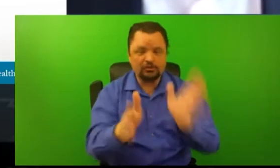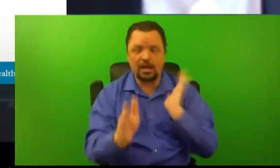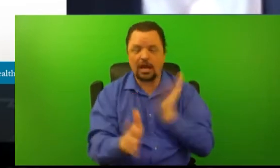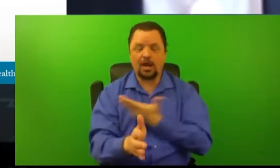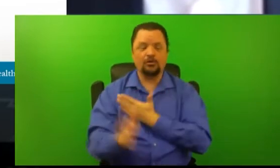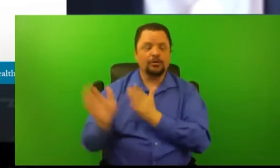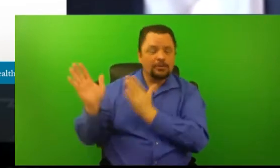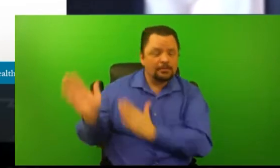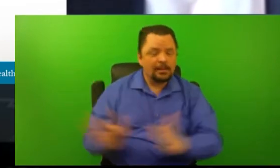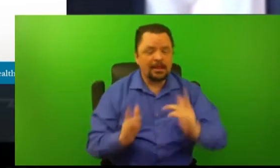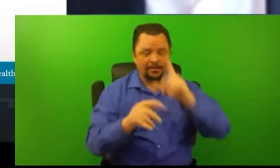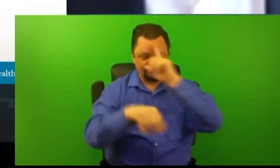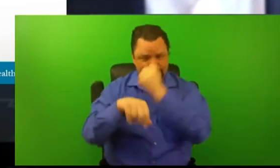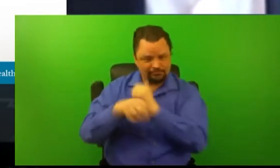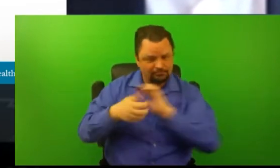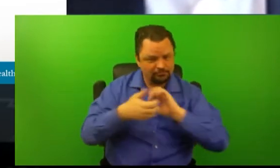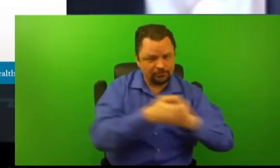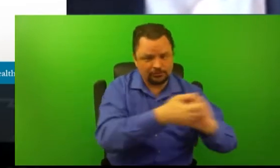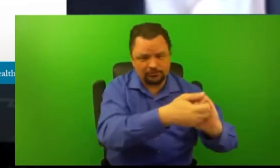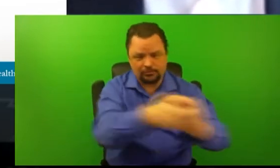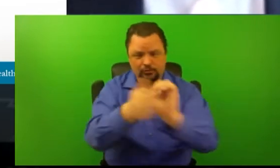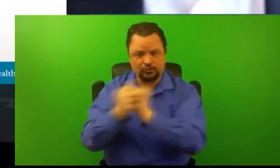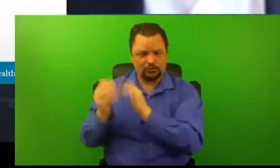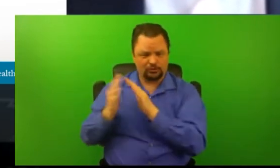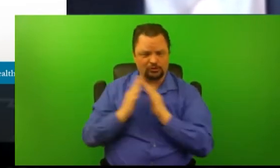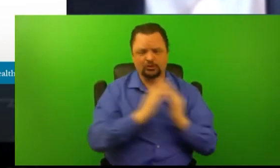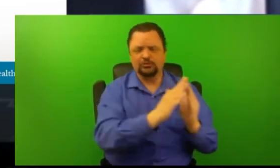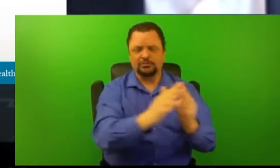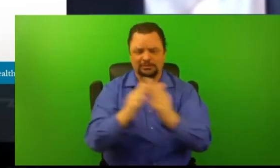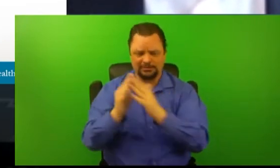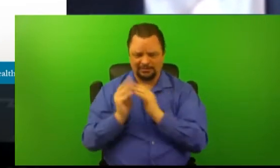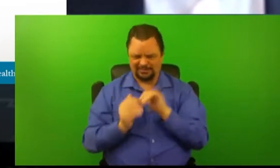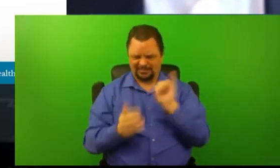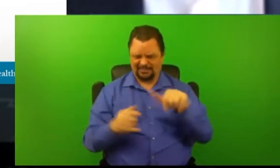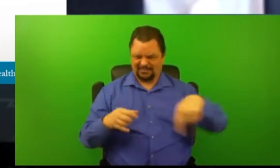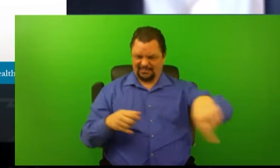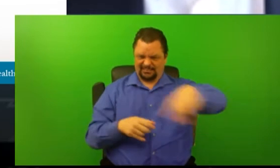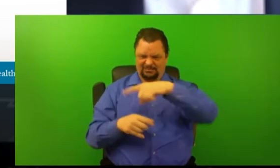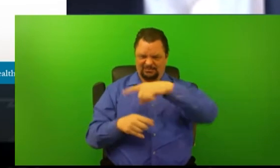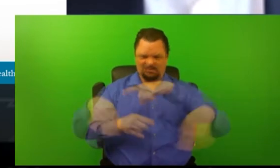community have played a significant role in this changing